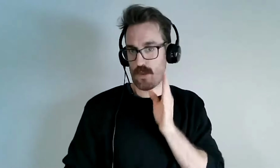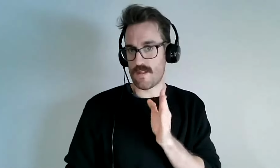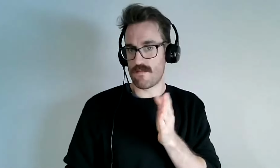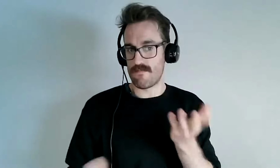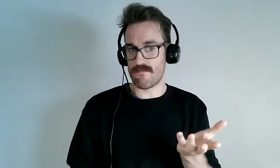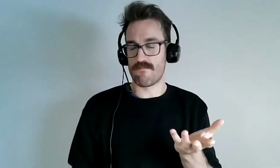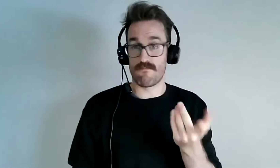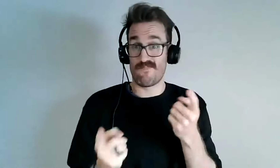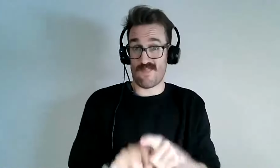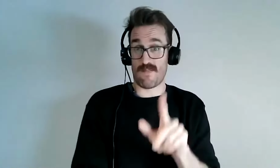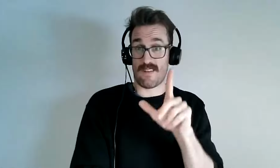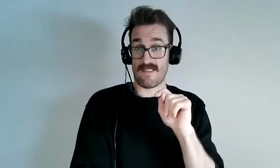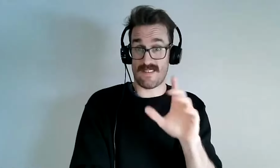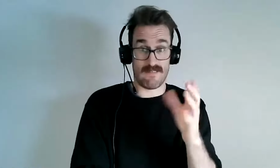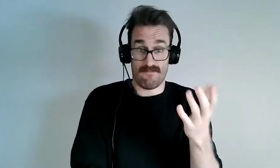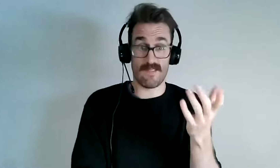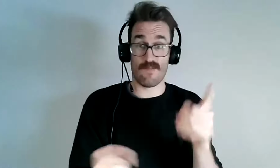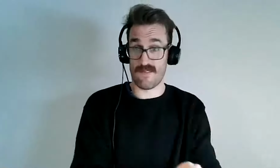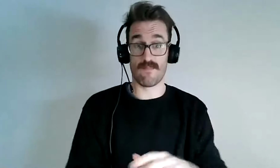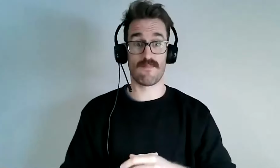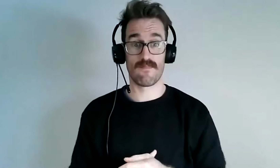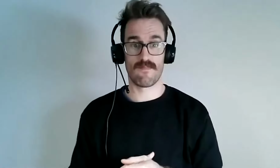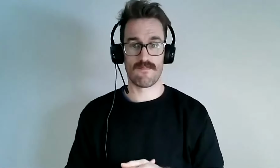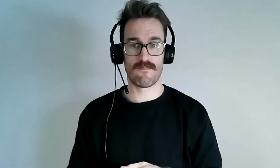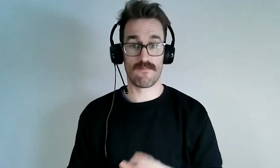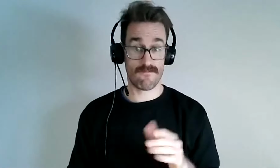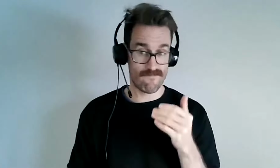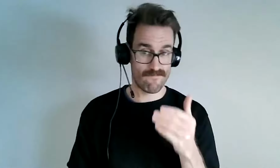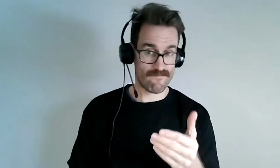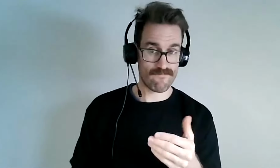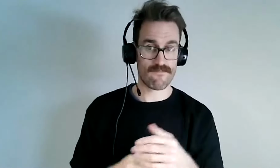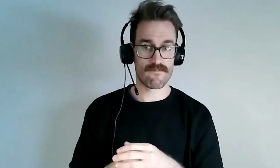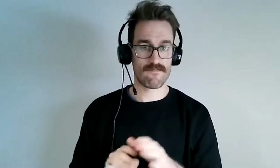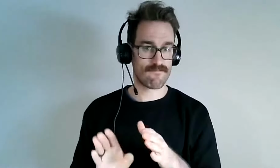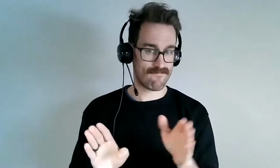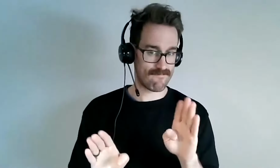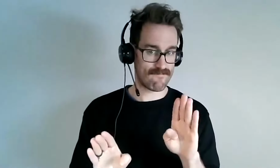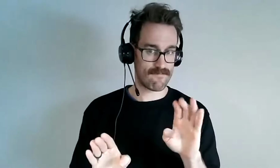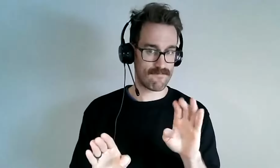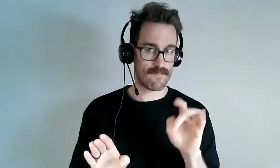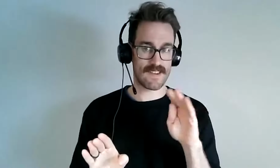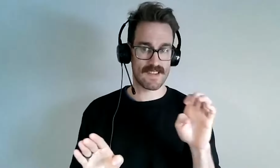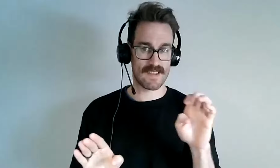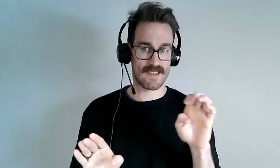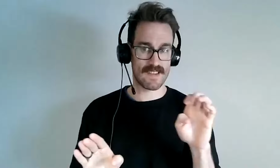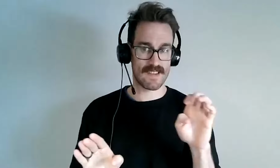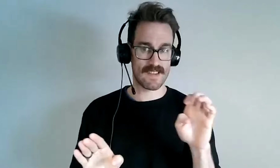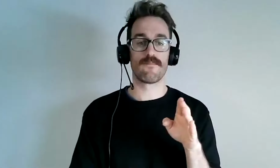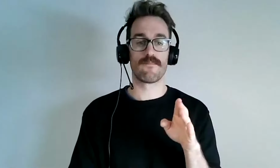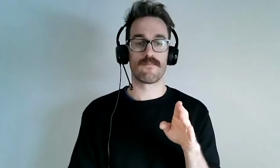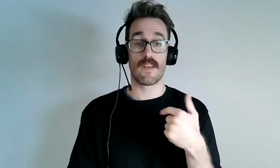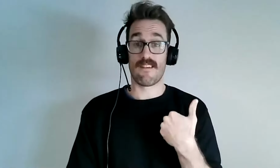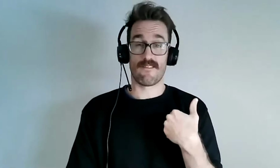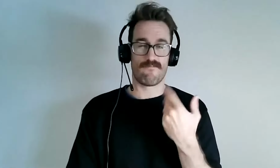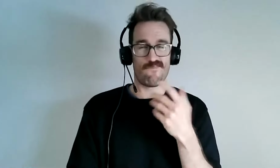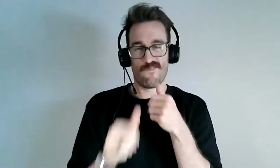Thank you. Thank you. And actually, I've got a, sorry. Go ahead, Benedict. No, go ahead, Benedict. I was going to say, I have a kind of a follow-up question